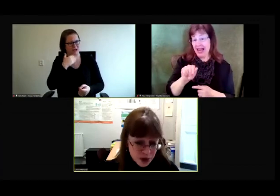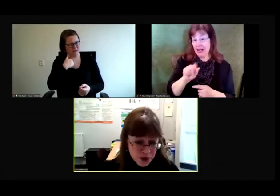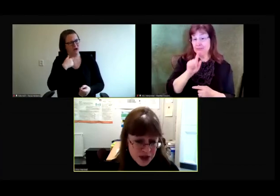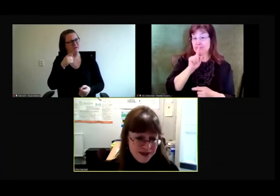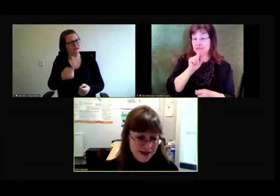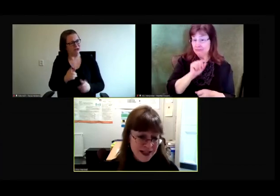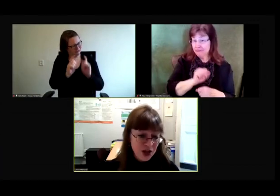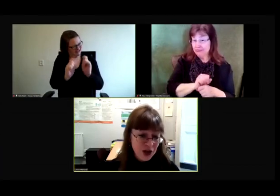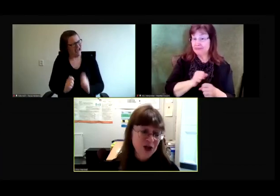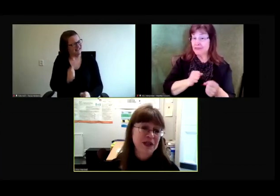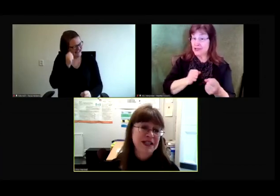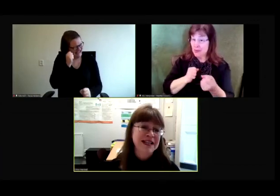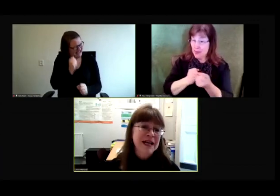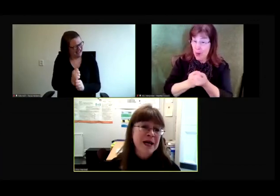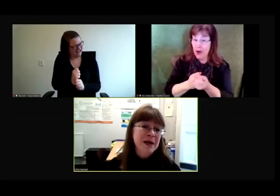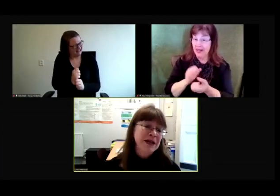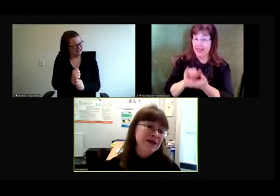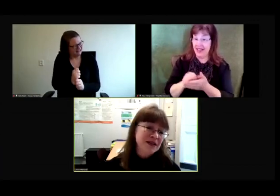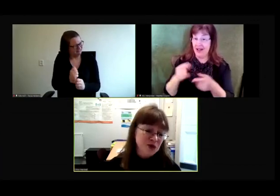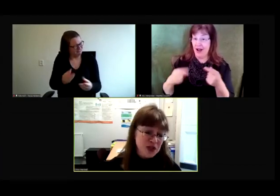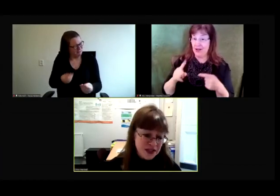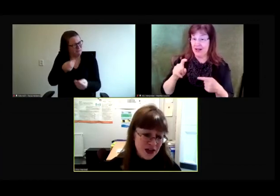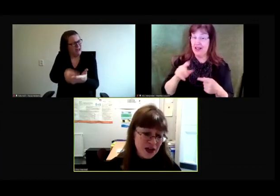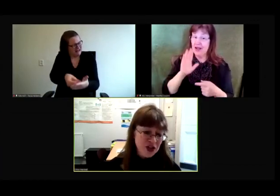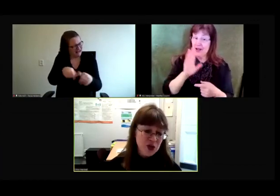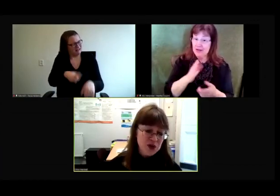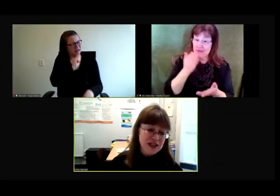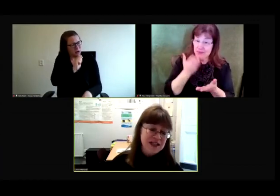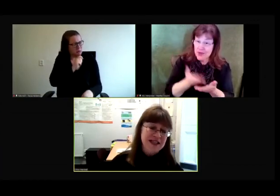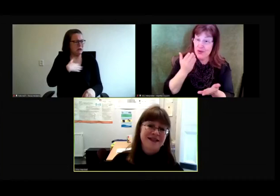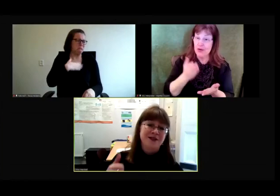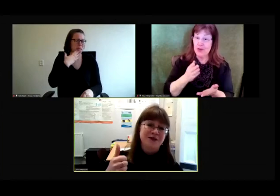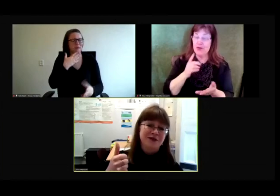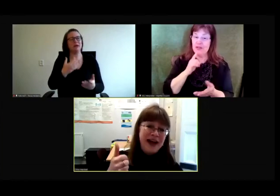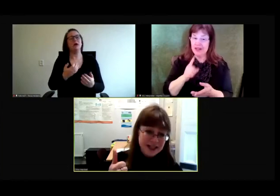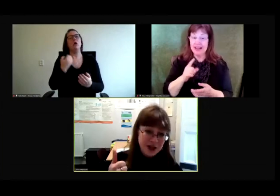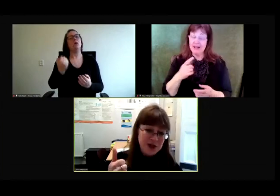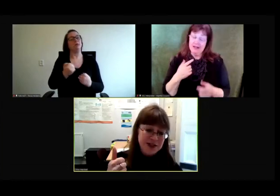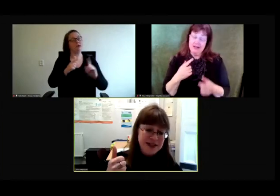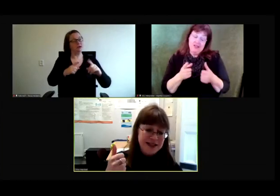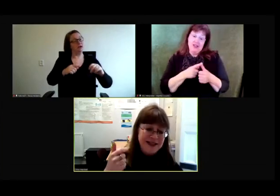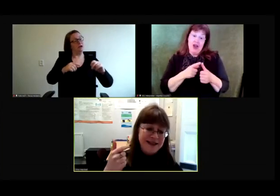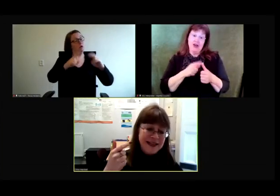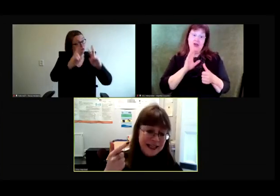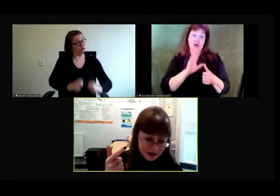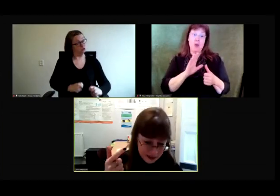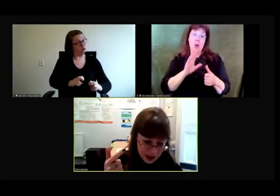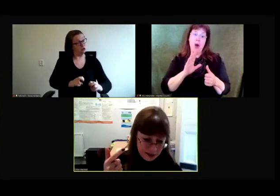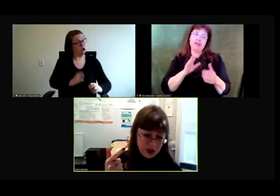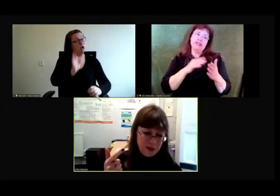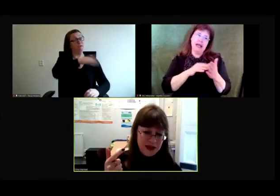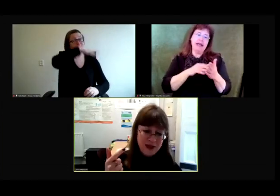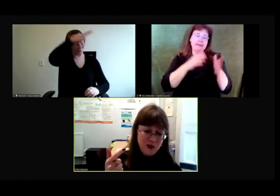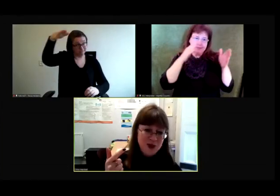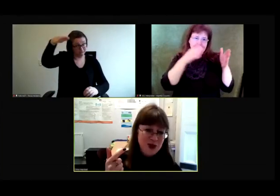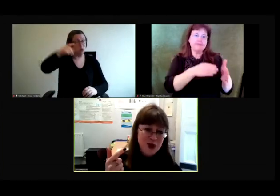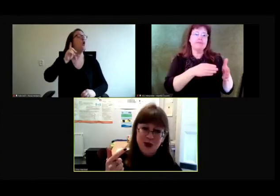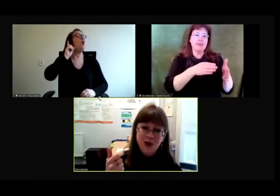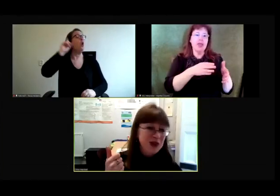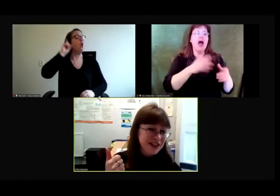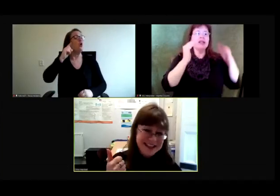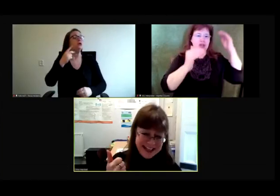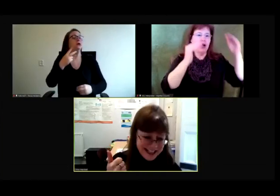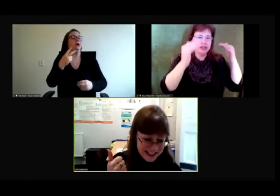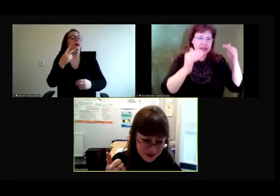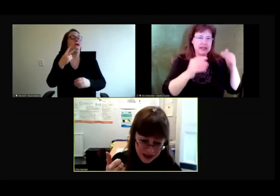to contribute to that argument. Because for a start, your study is of adult hearing bimodal bilinguals,